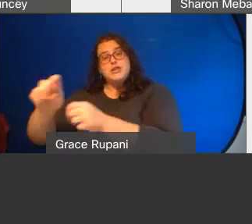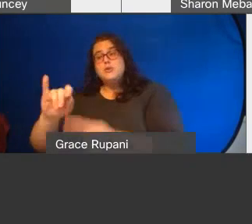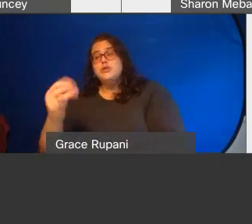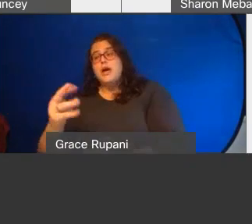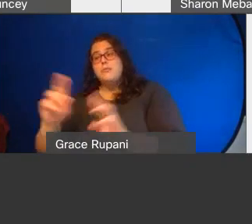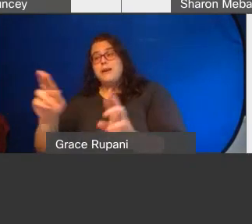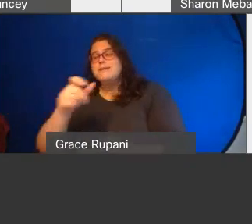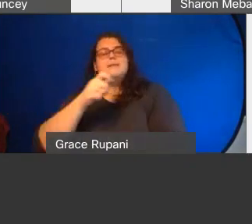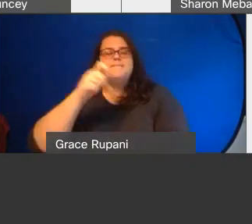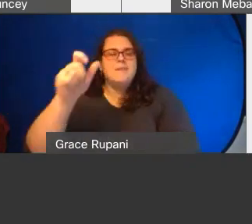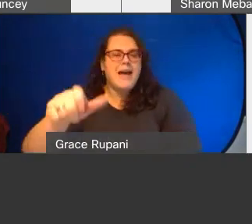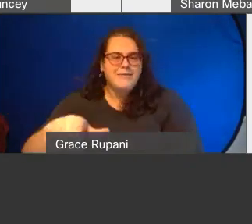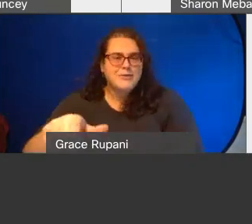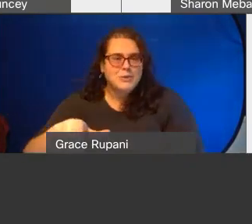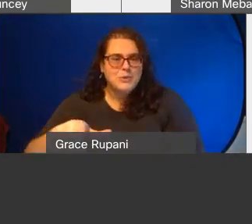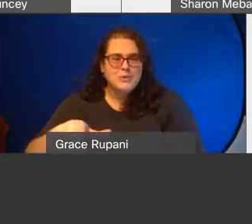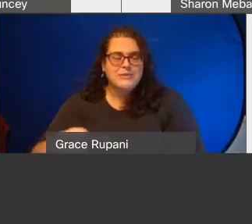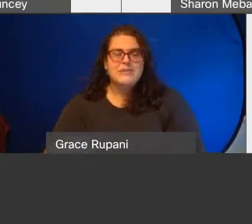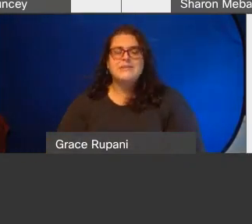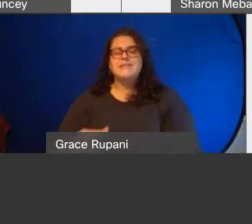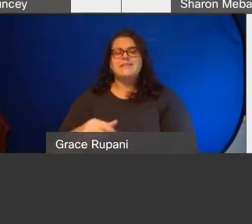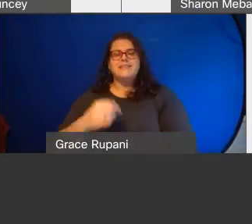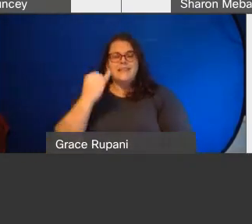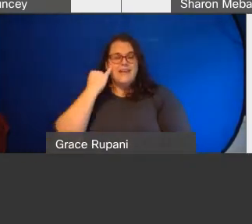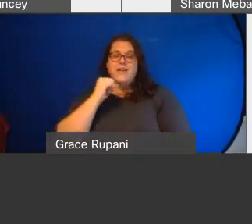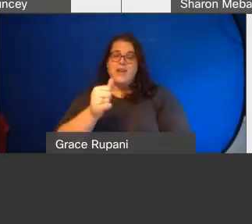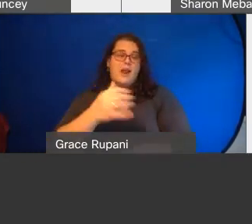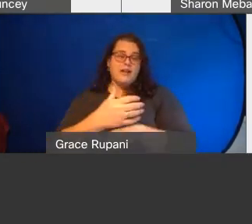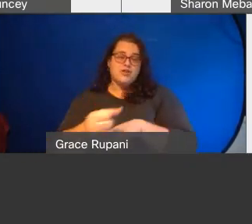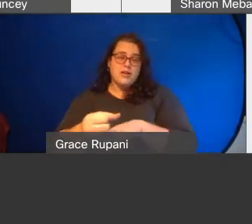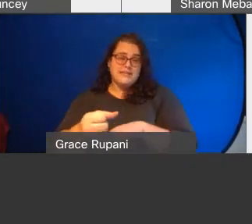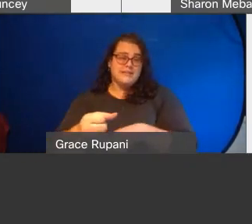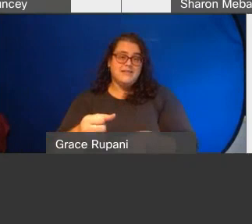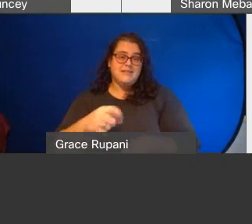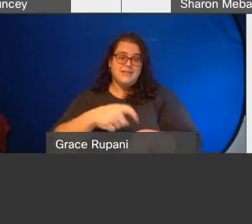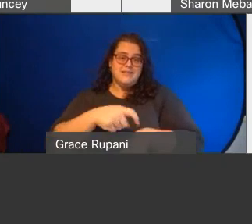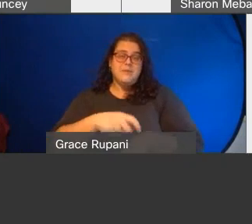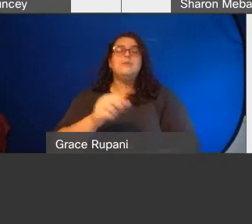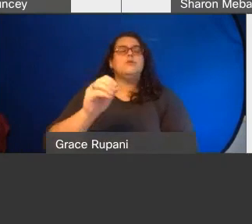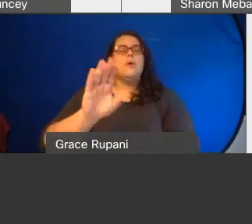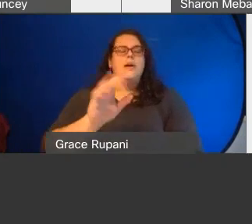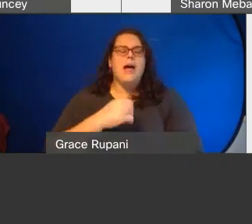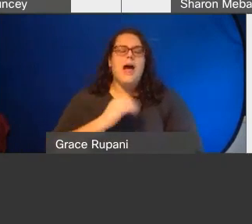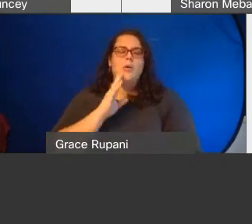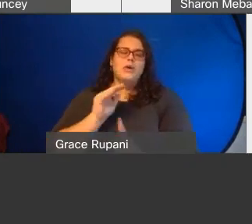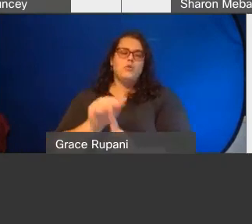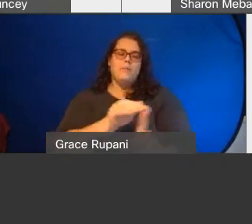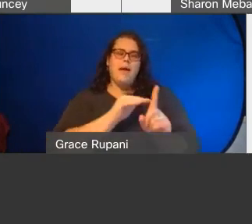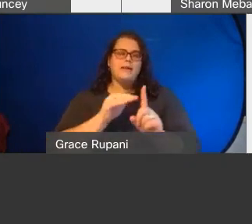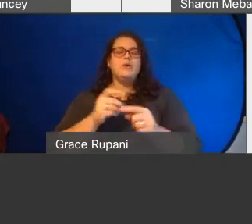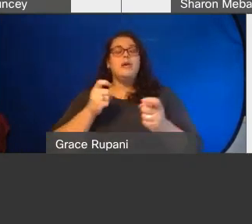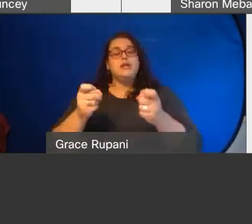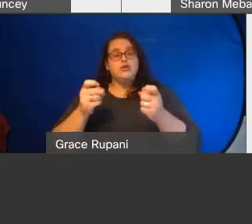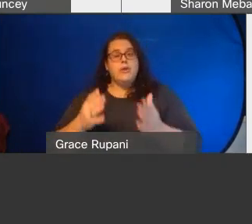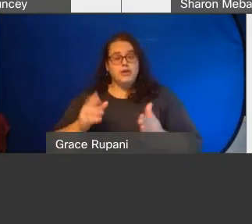and not having exhausted. And I will remind you that Director Reese's guidance on this was very